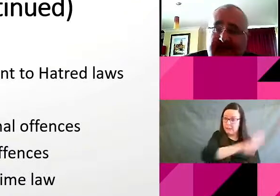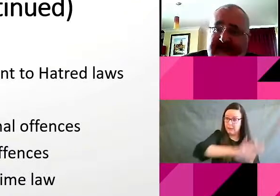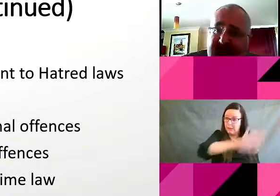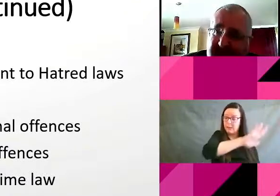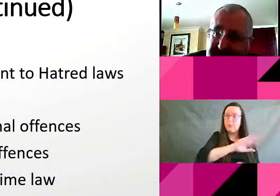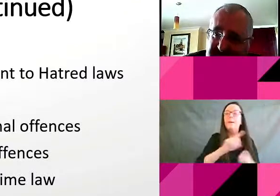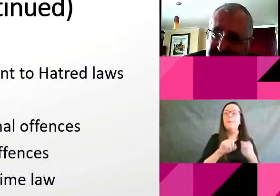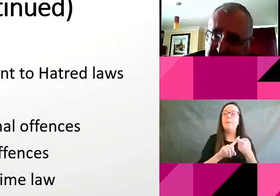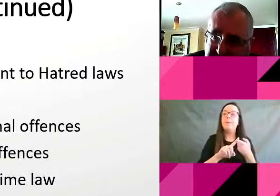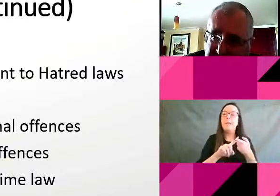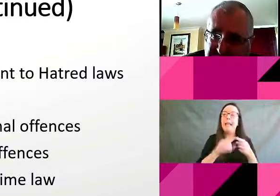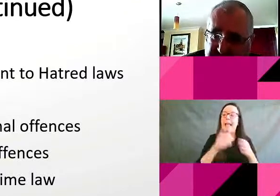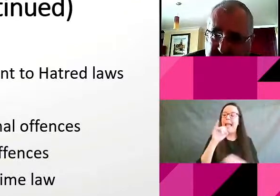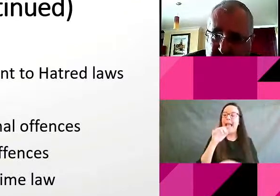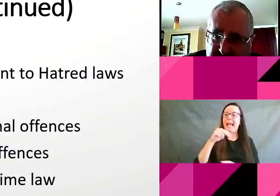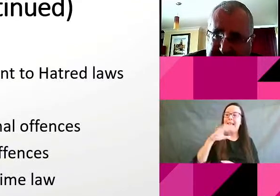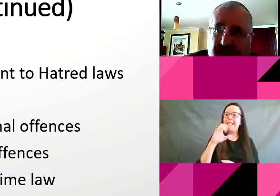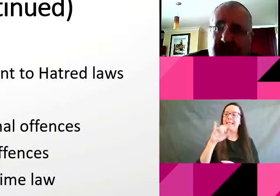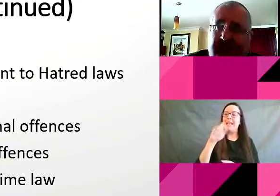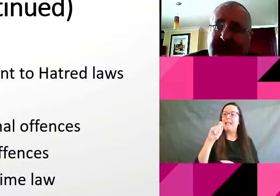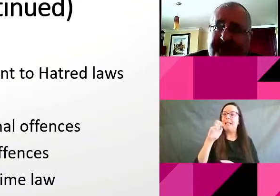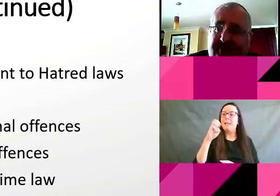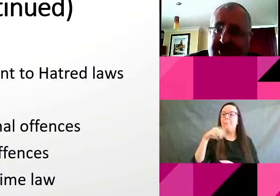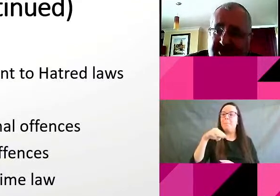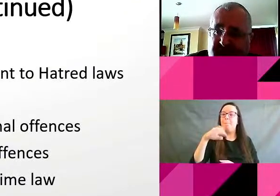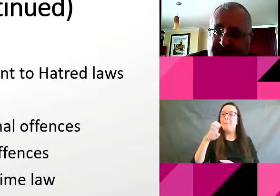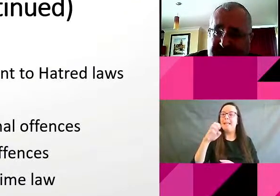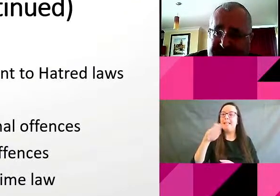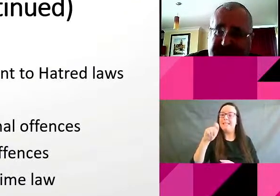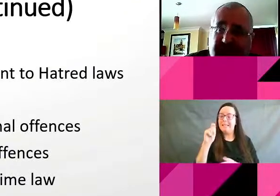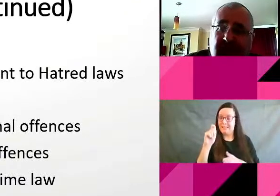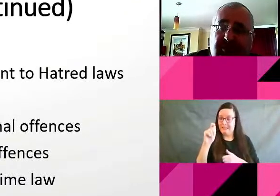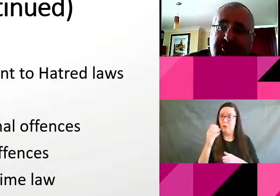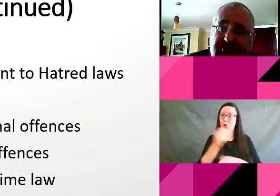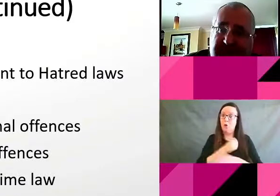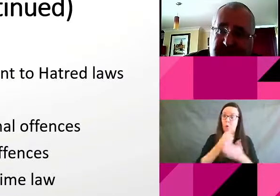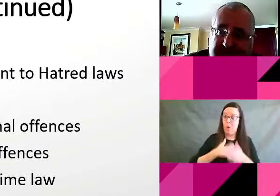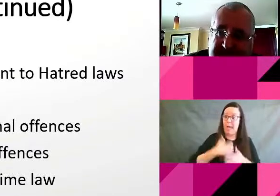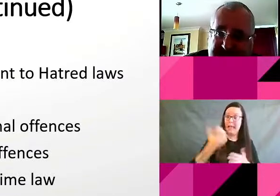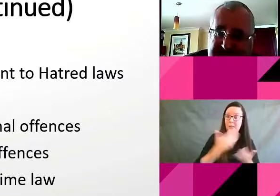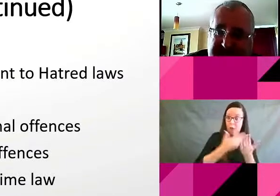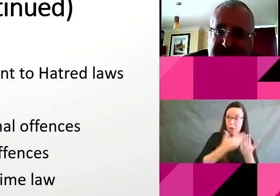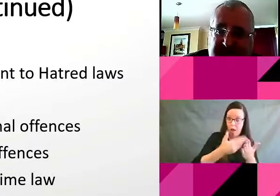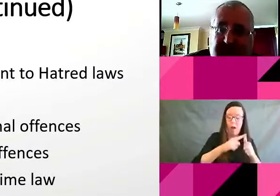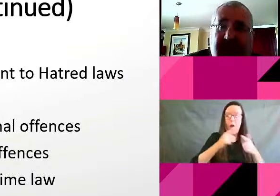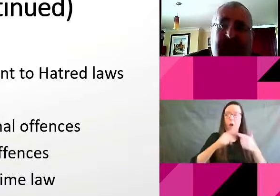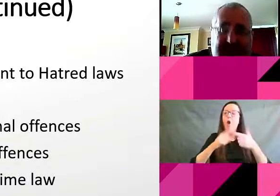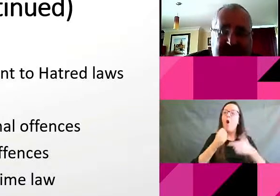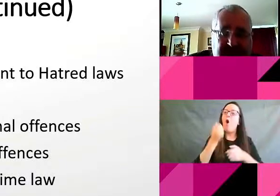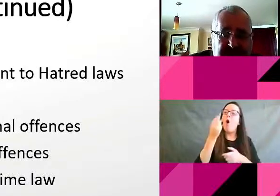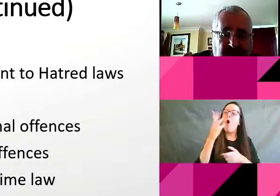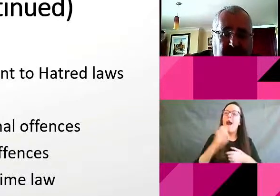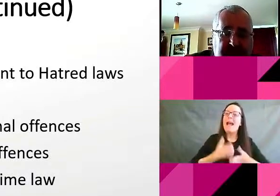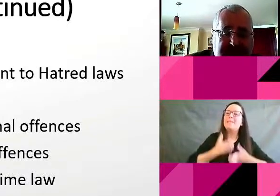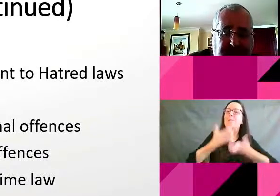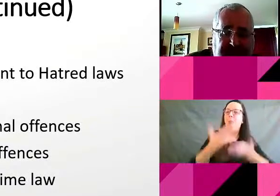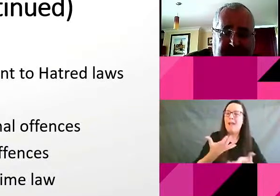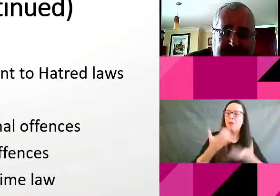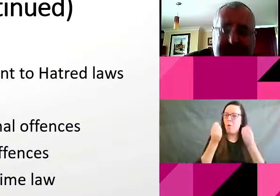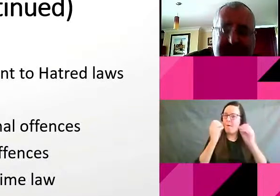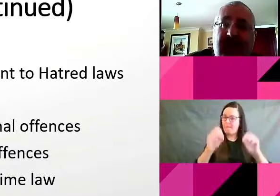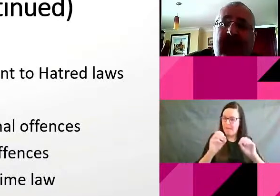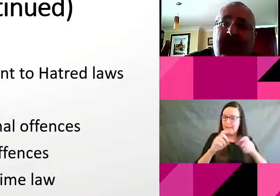called incitement to hatred laws or expression offences, which deal with hate speech. And then we